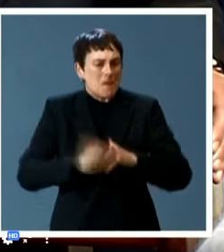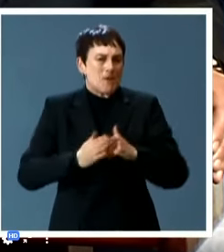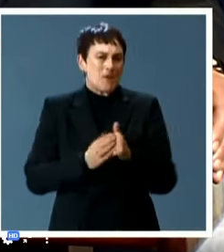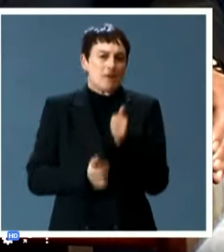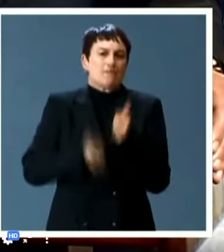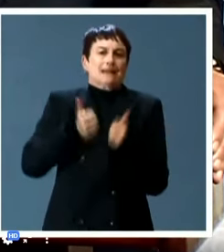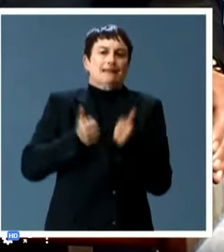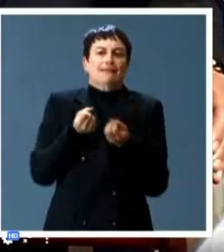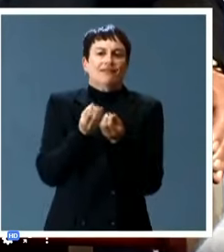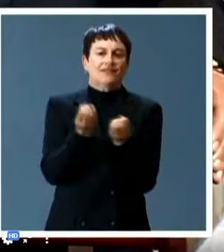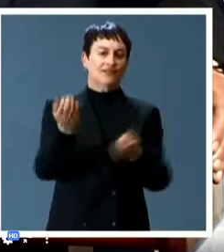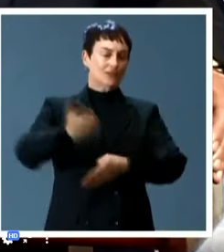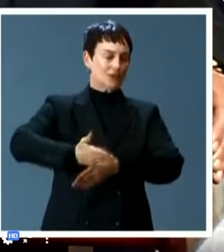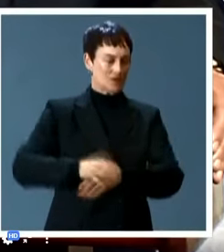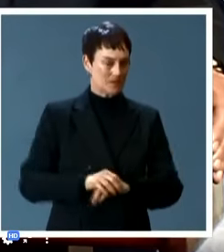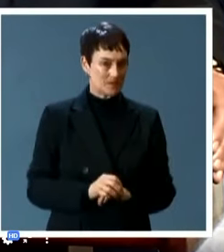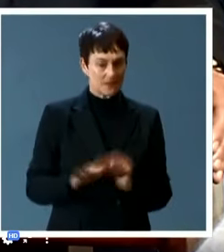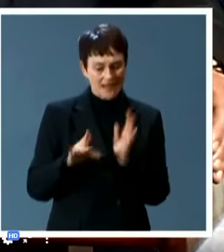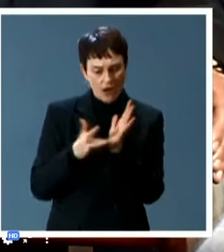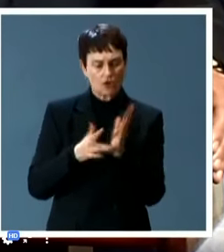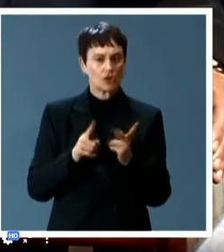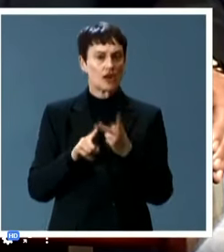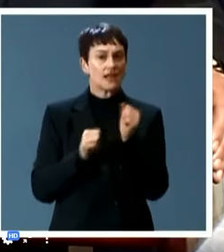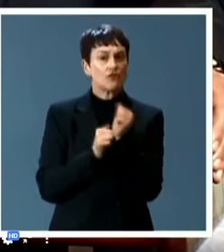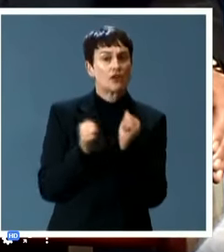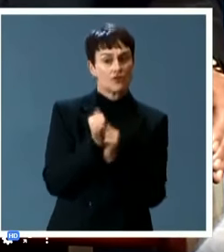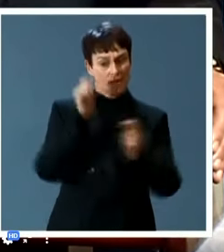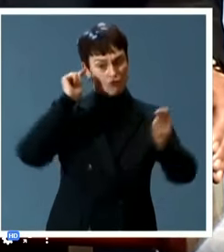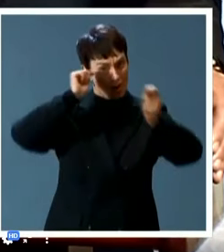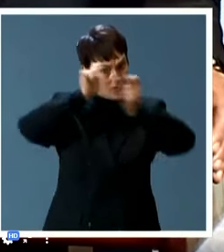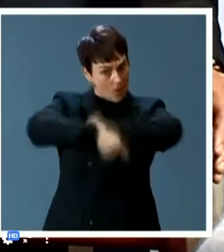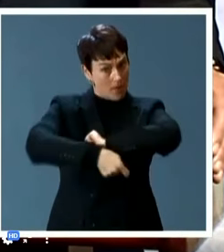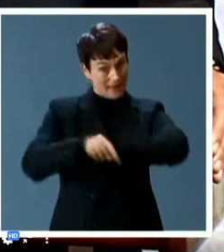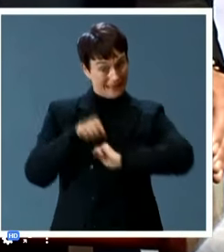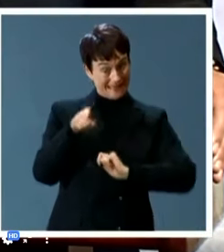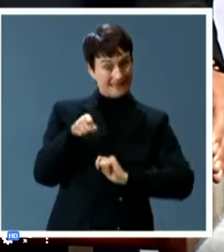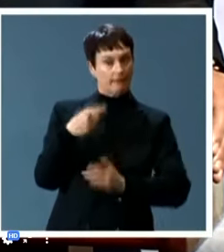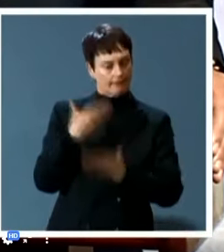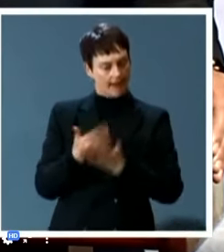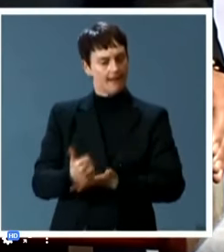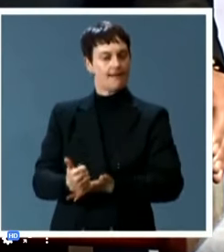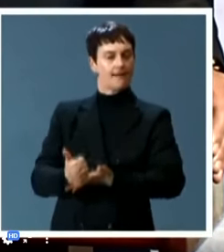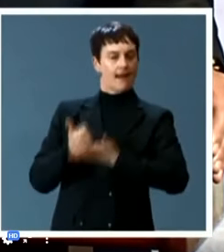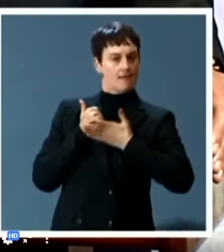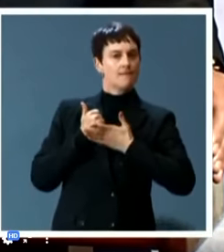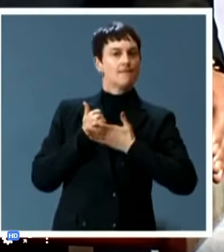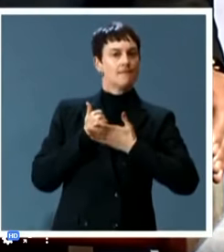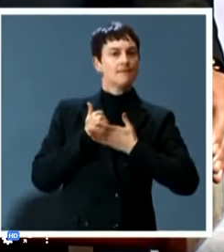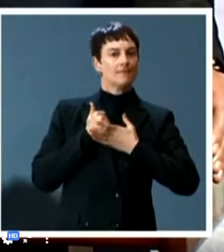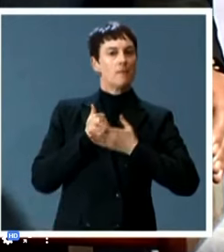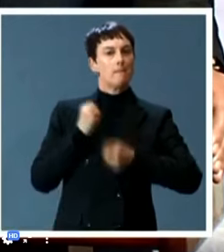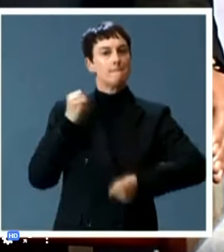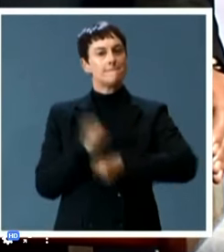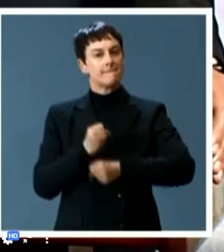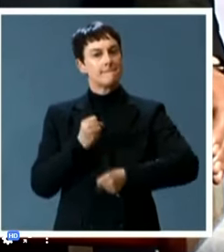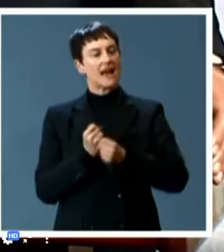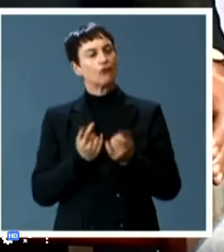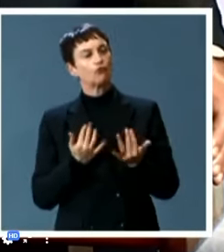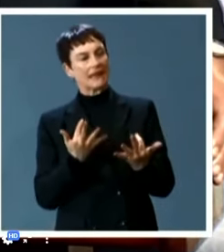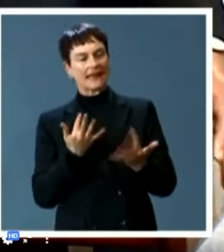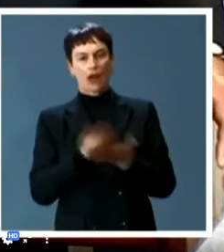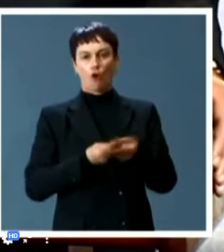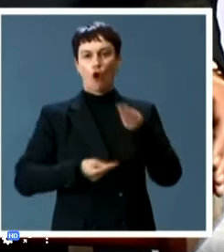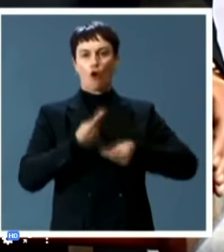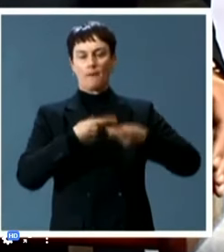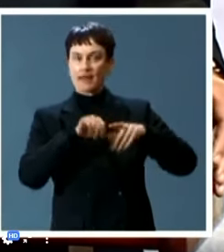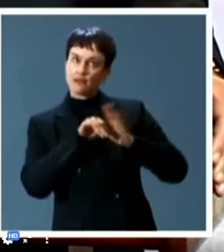to jobs by technology and structural transformation, including the transition to a green economy. The labor movement has